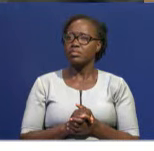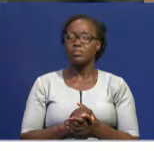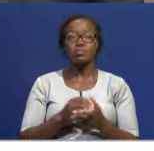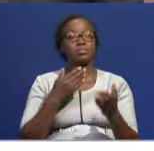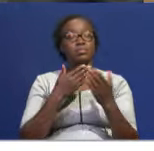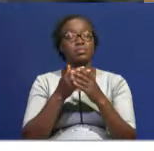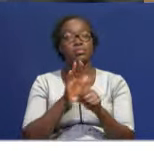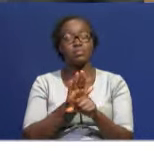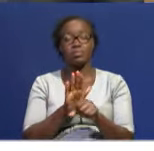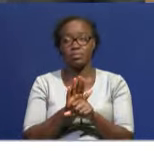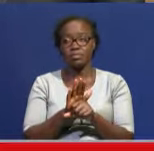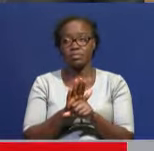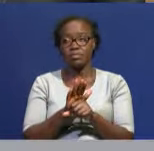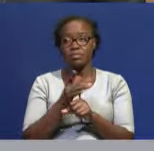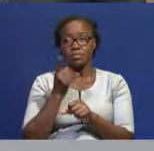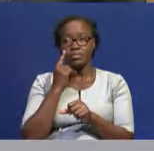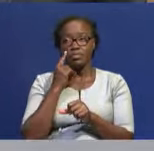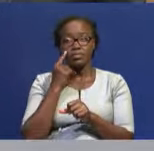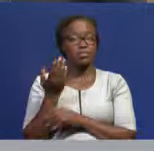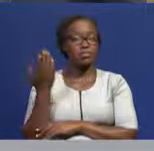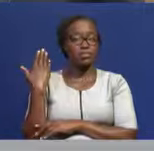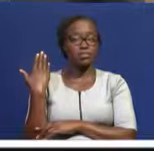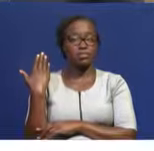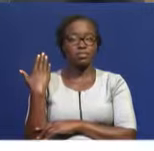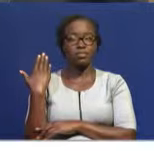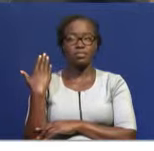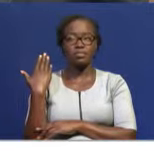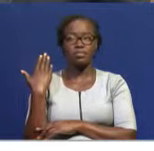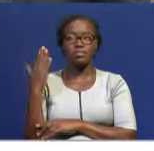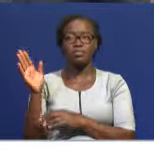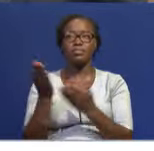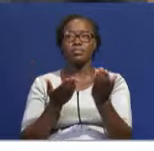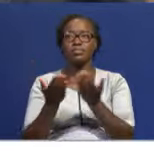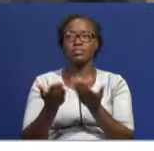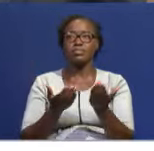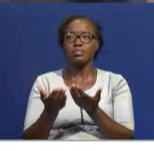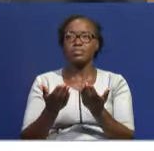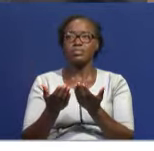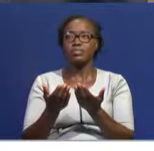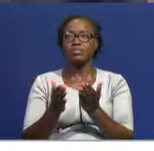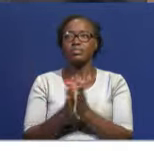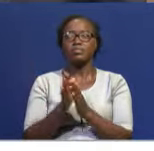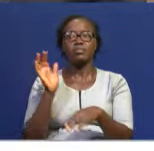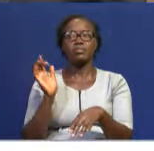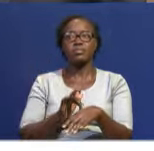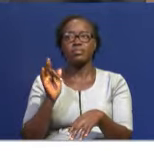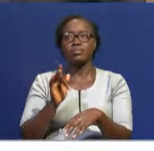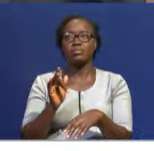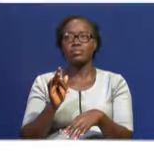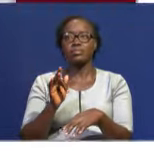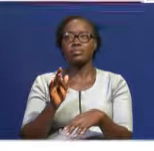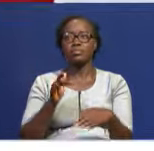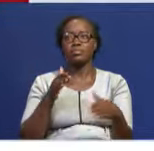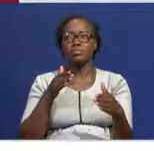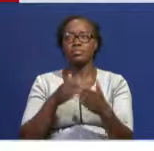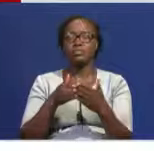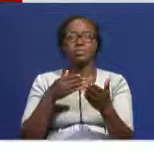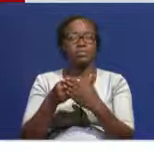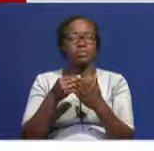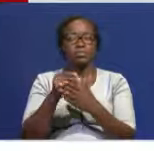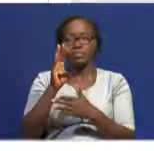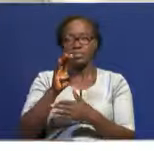Well, thank you very much, Hashim. As you can see, the background here is one of the businesses that felt casualty to the anti-finance